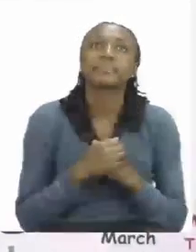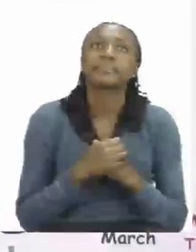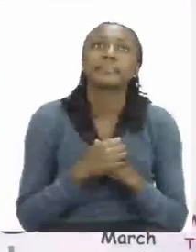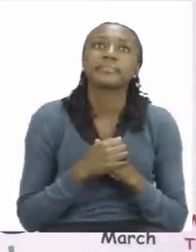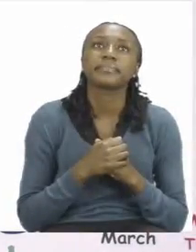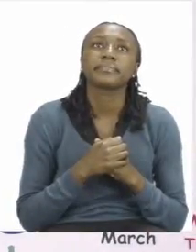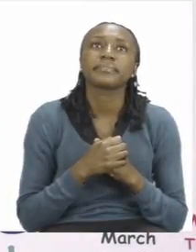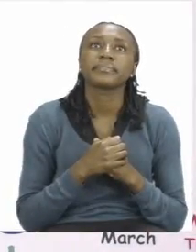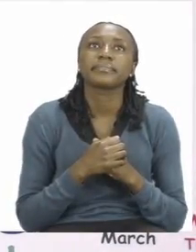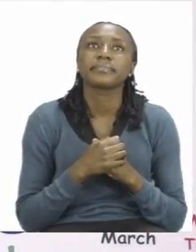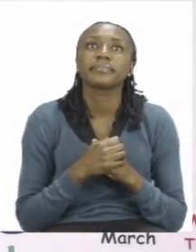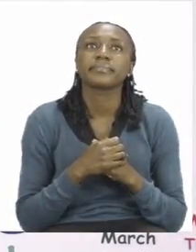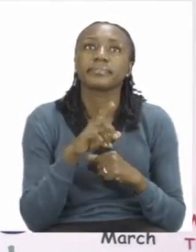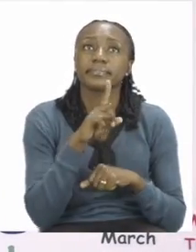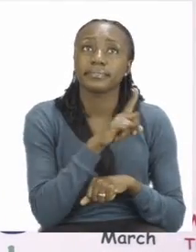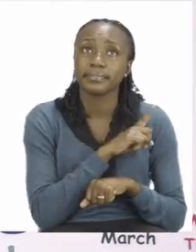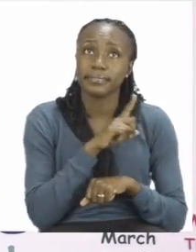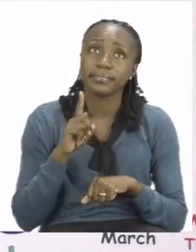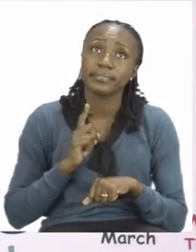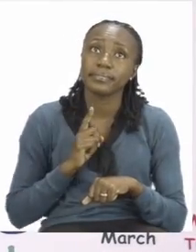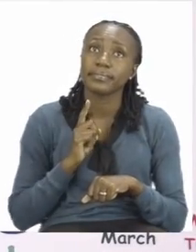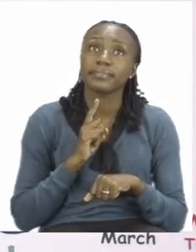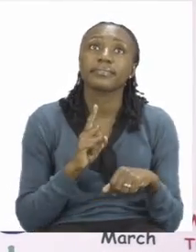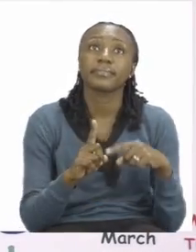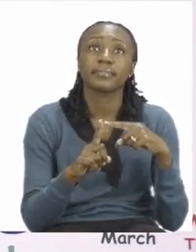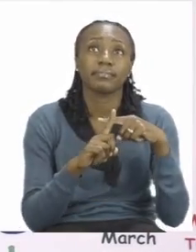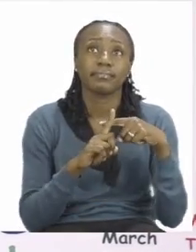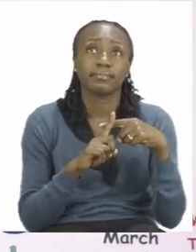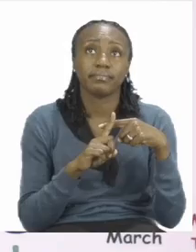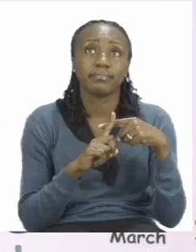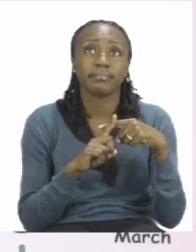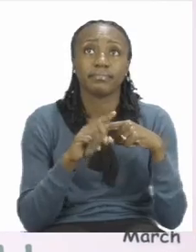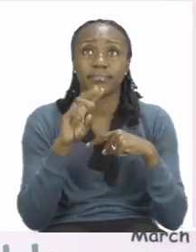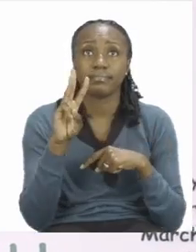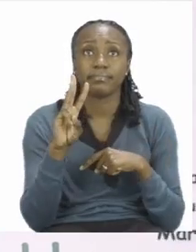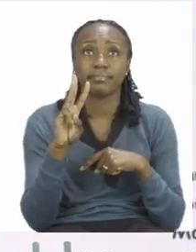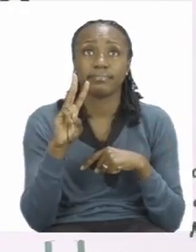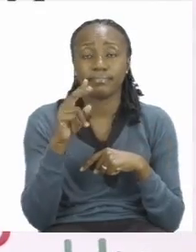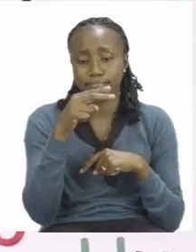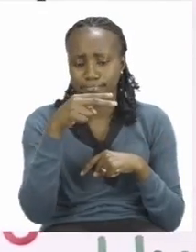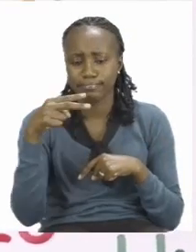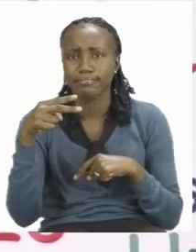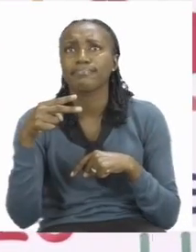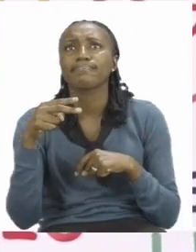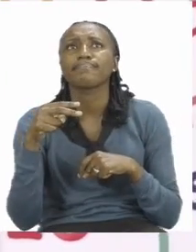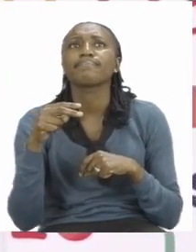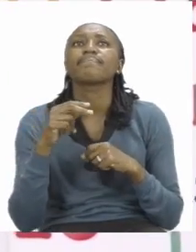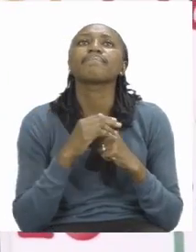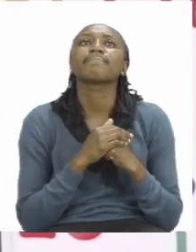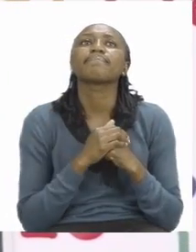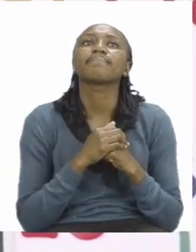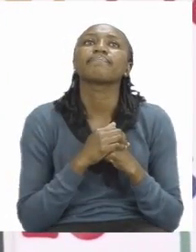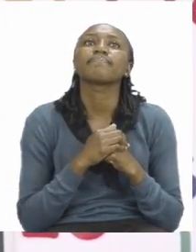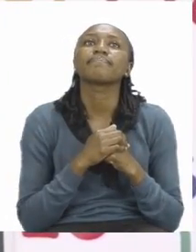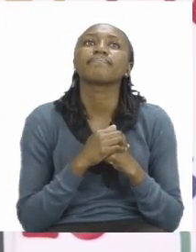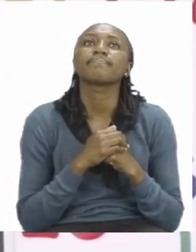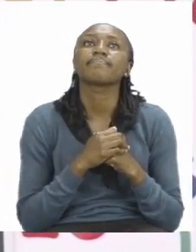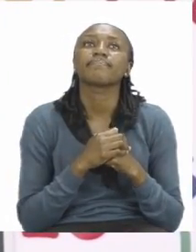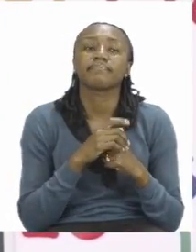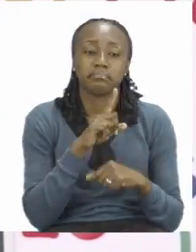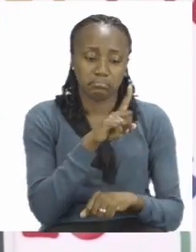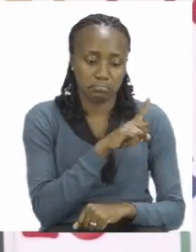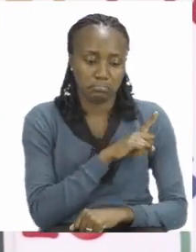one says 11 plus 3 equals. Let's say it